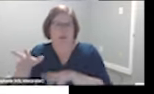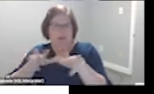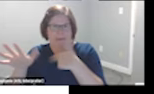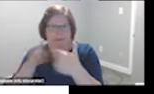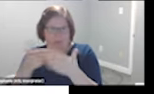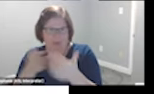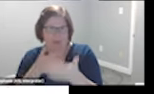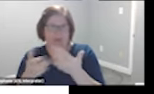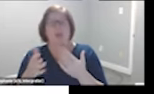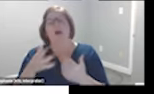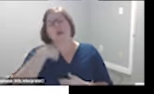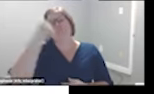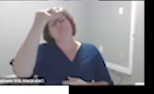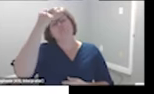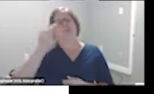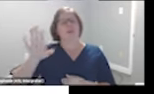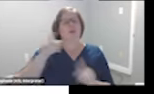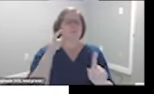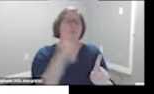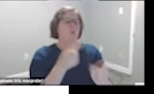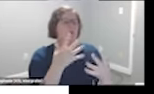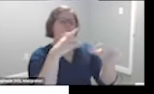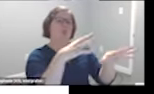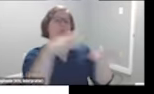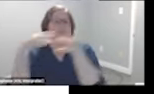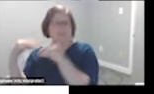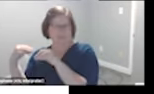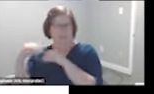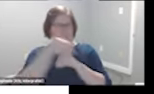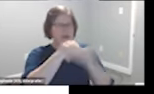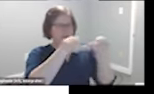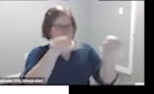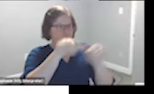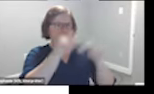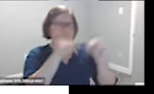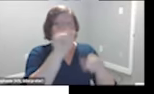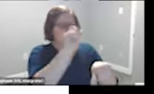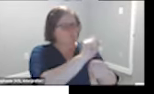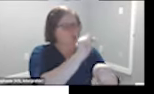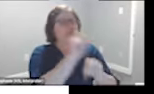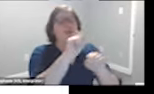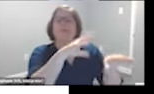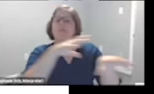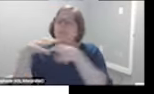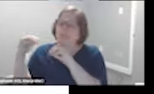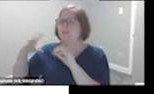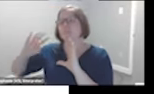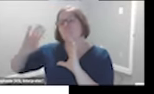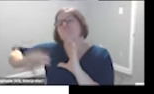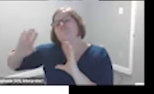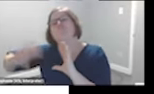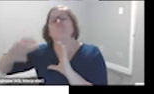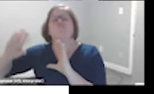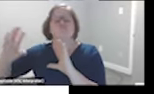space in which work is happening and to create a casual environment to network and to ask follow-up questions. And